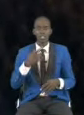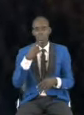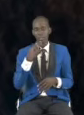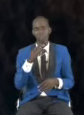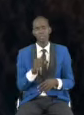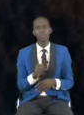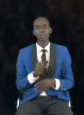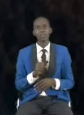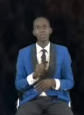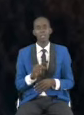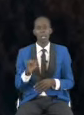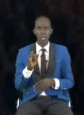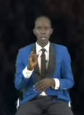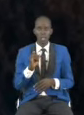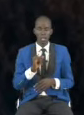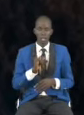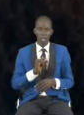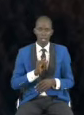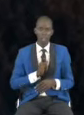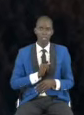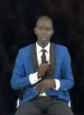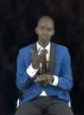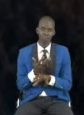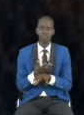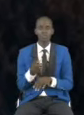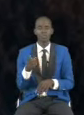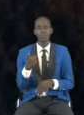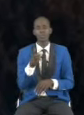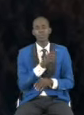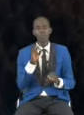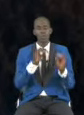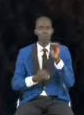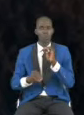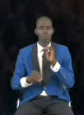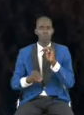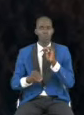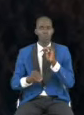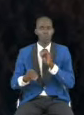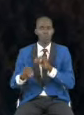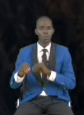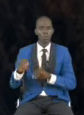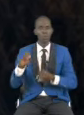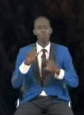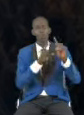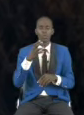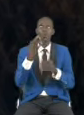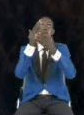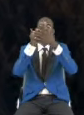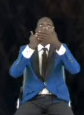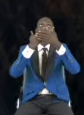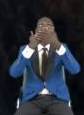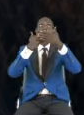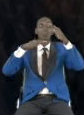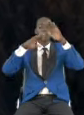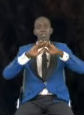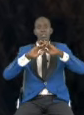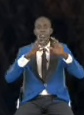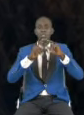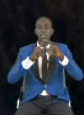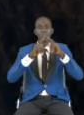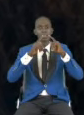I beseech thee, O Lord God of heaven, God of heaven, the great